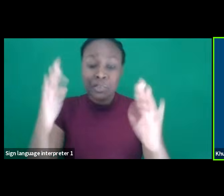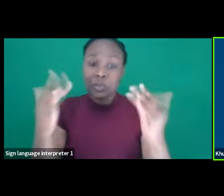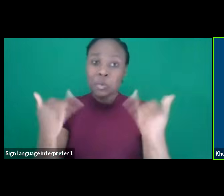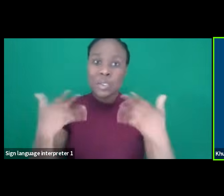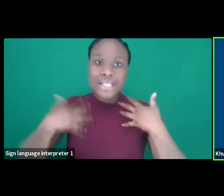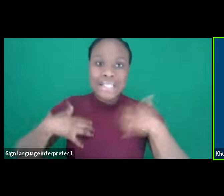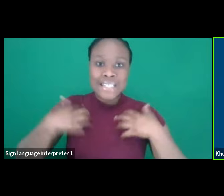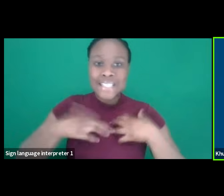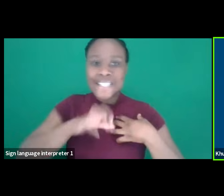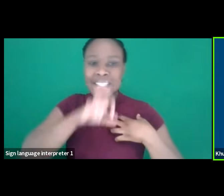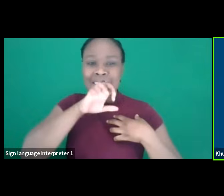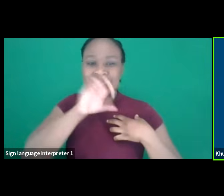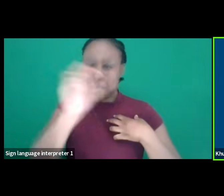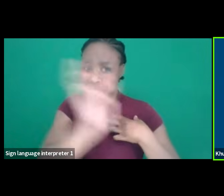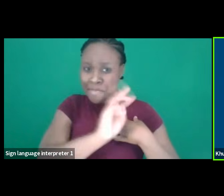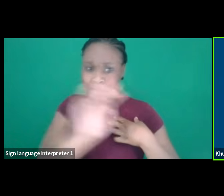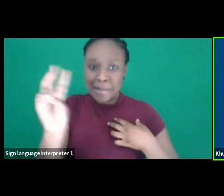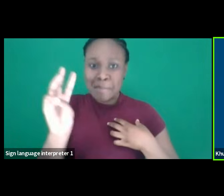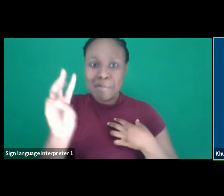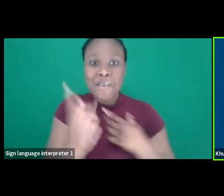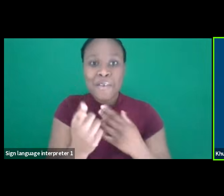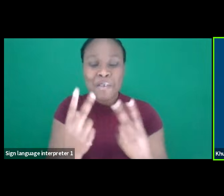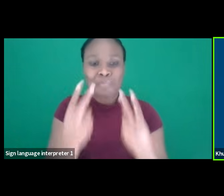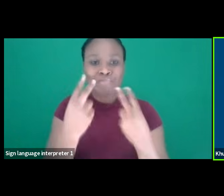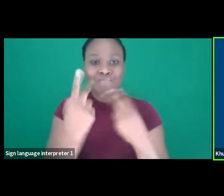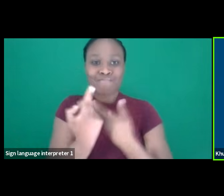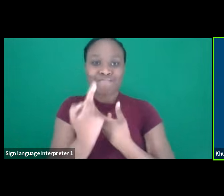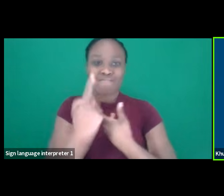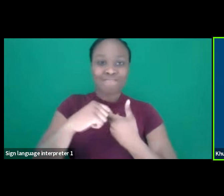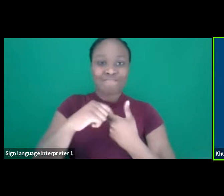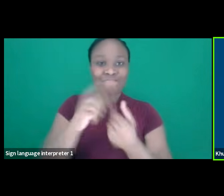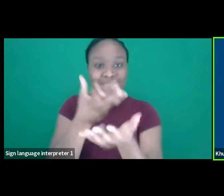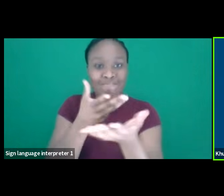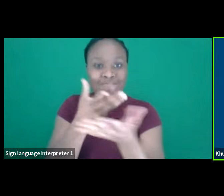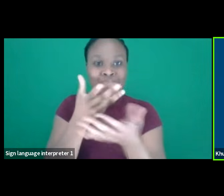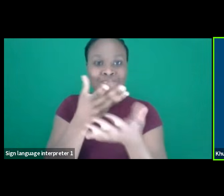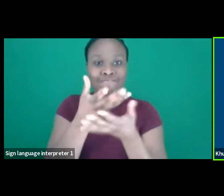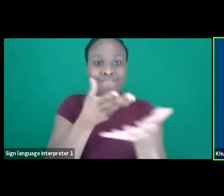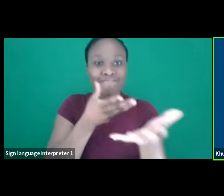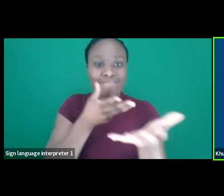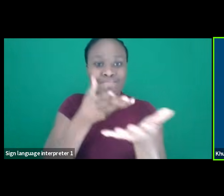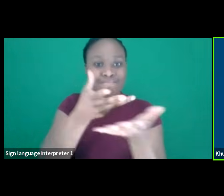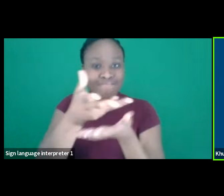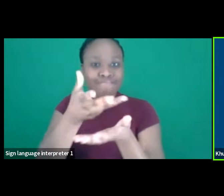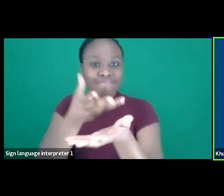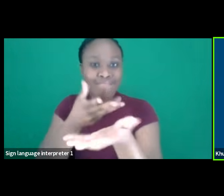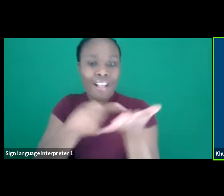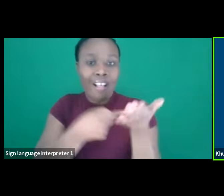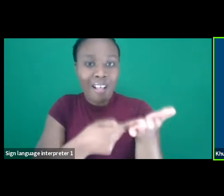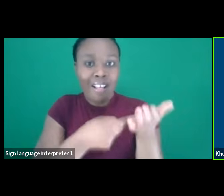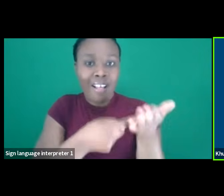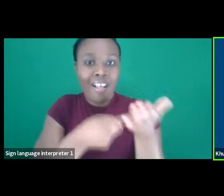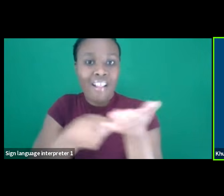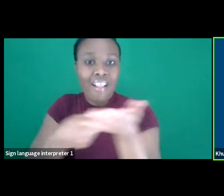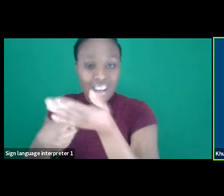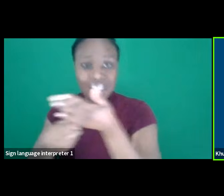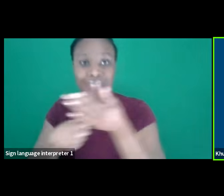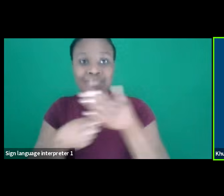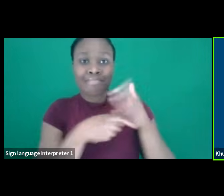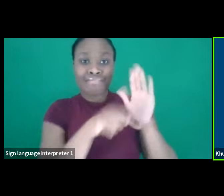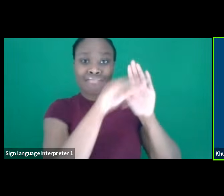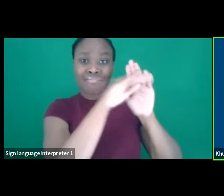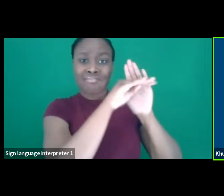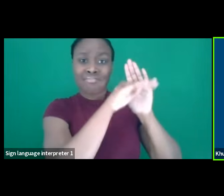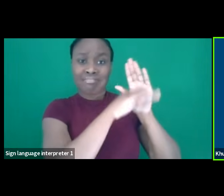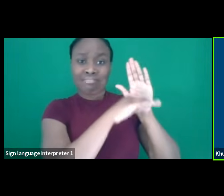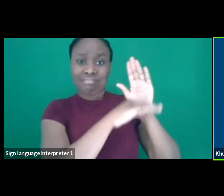to have you join us and interact with us on these very important issues. My